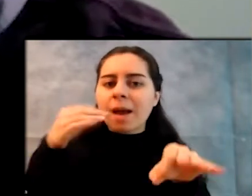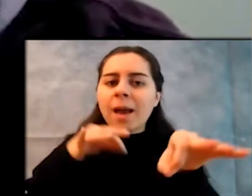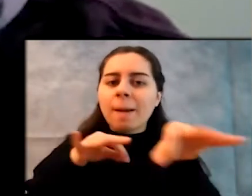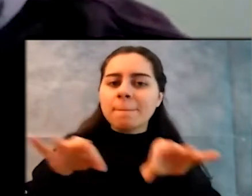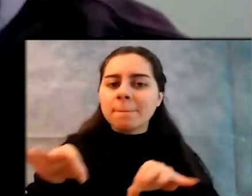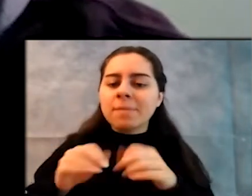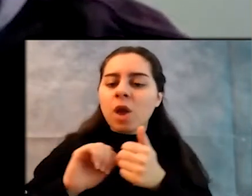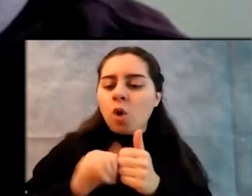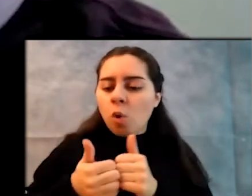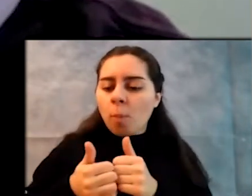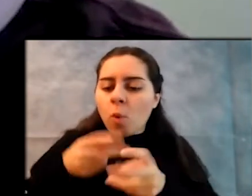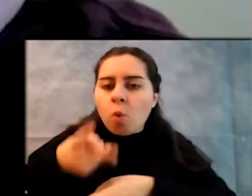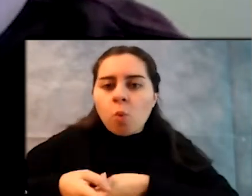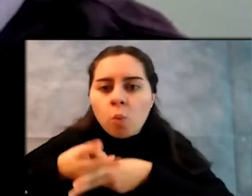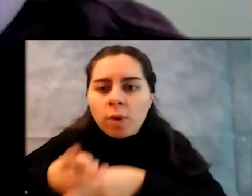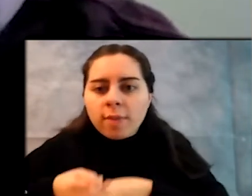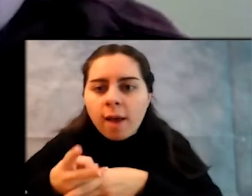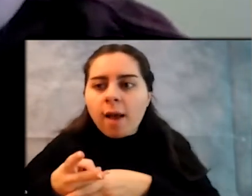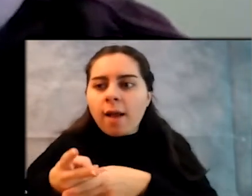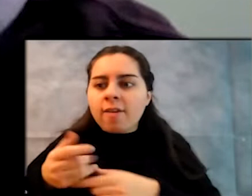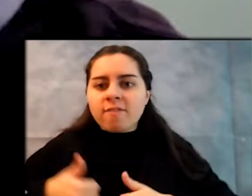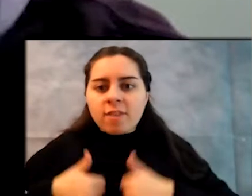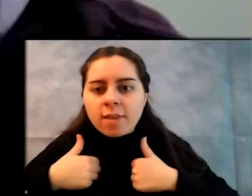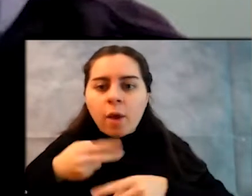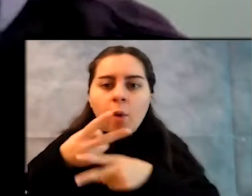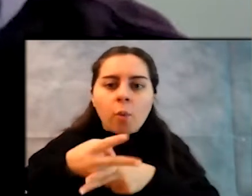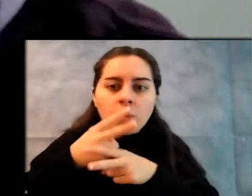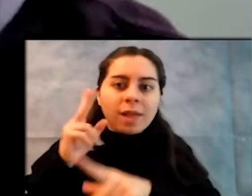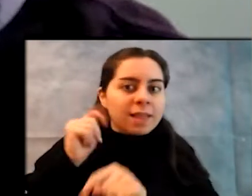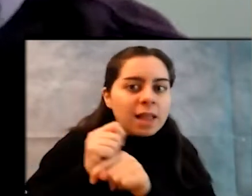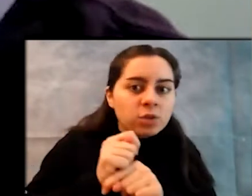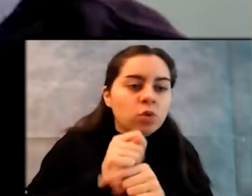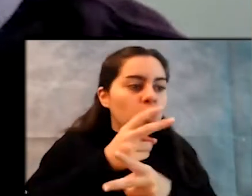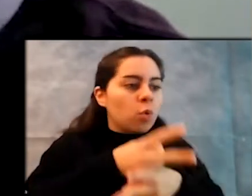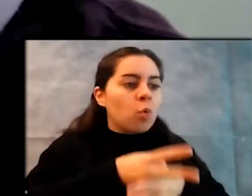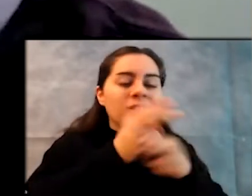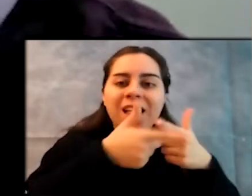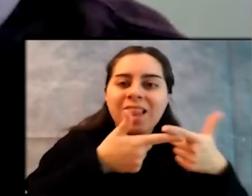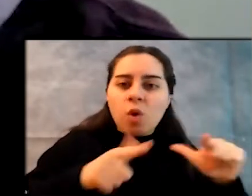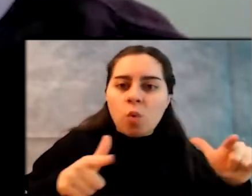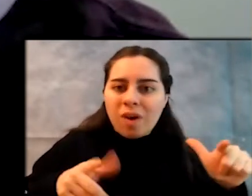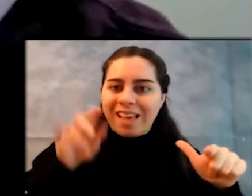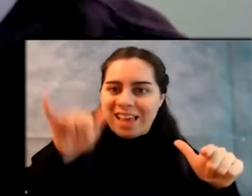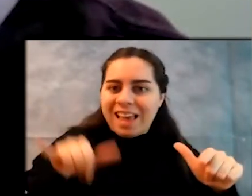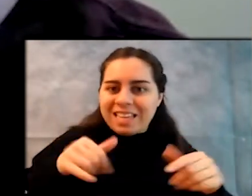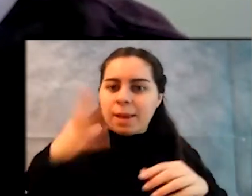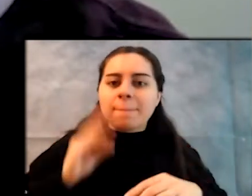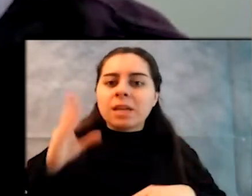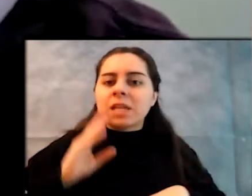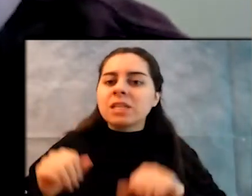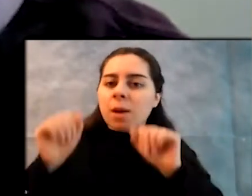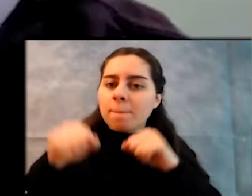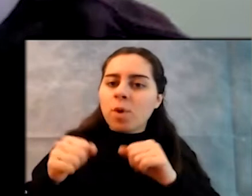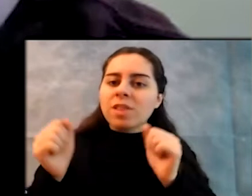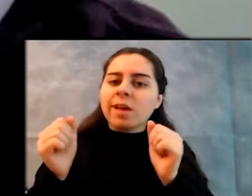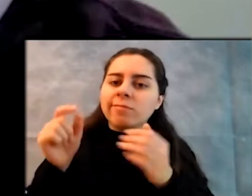caring for life and for language can create a space of poetic decolonization. The